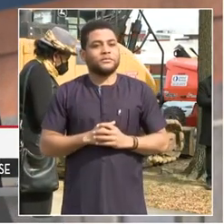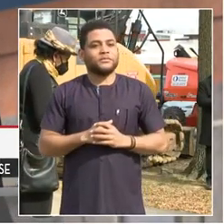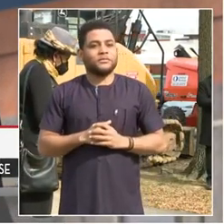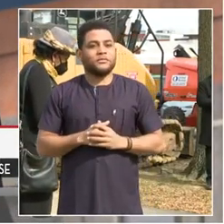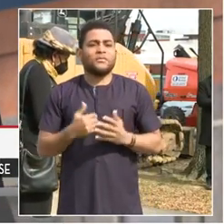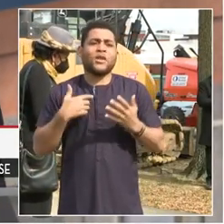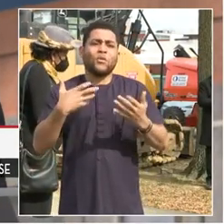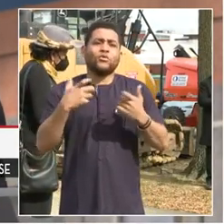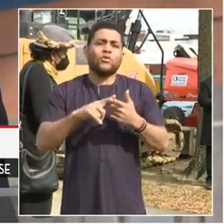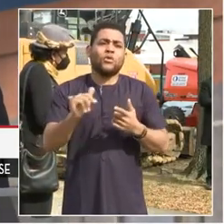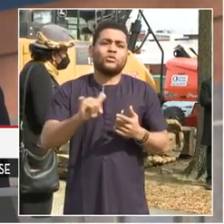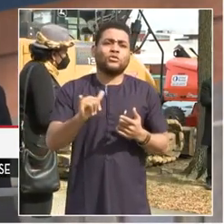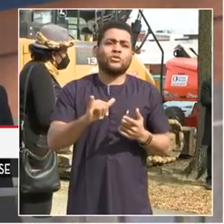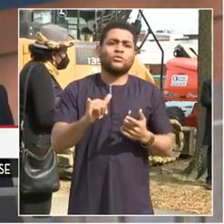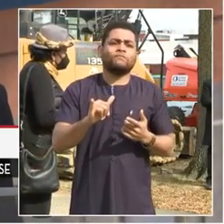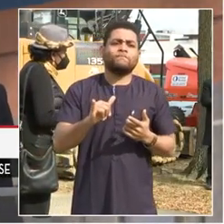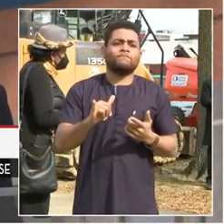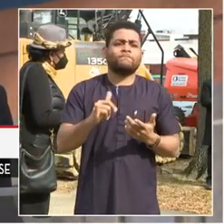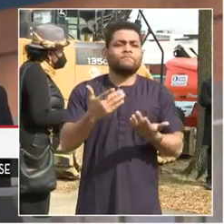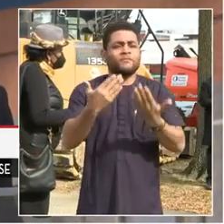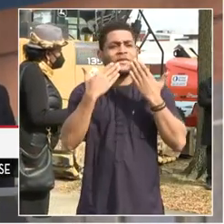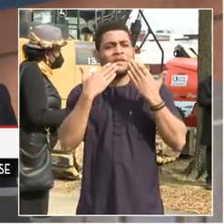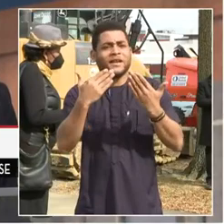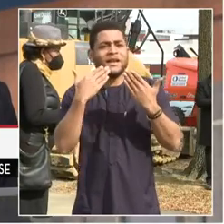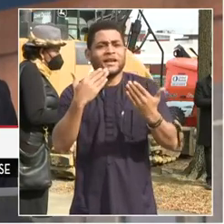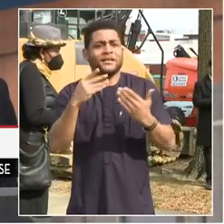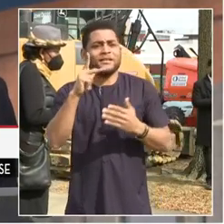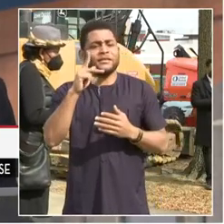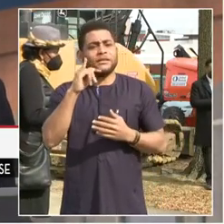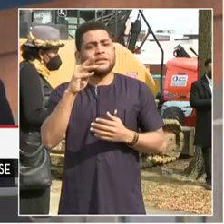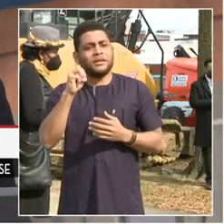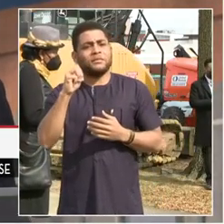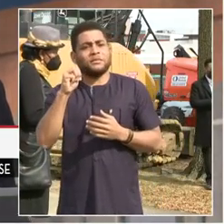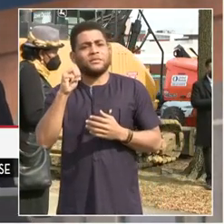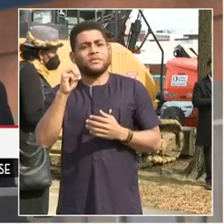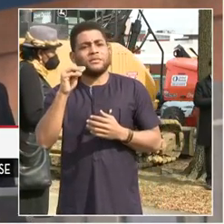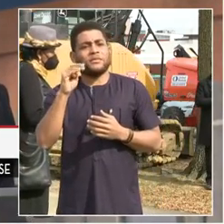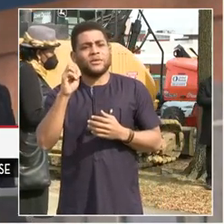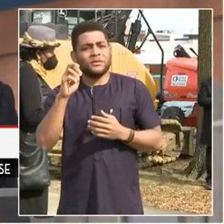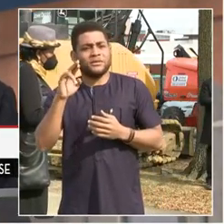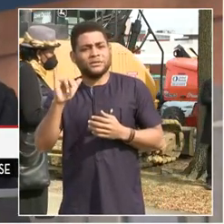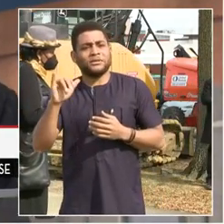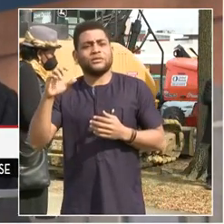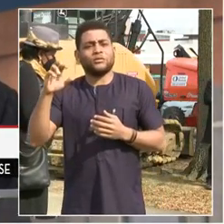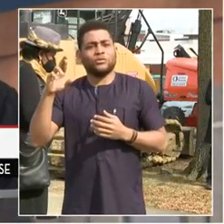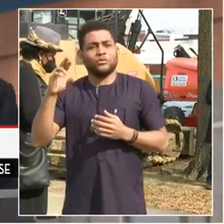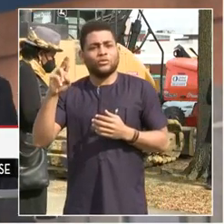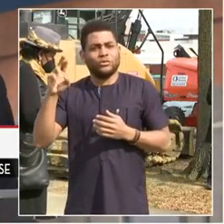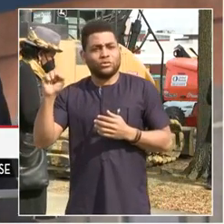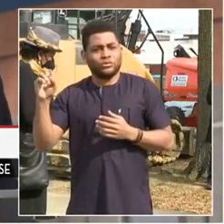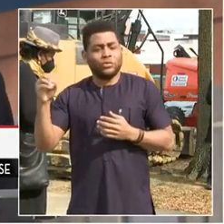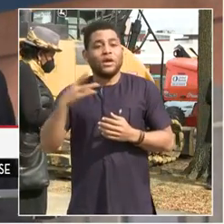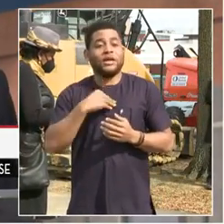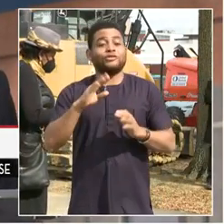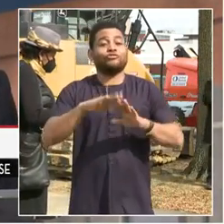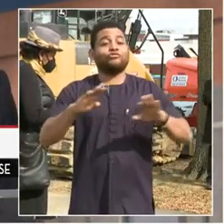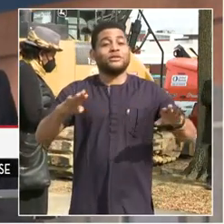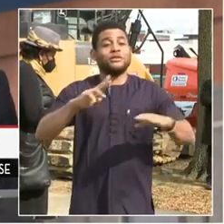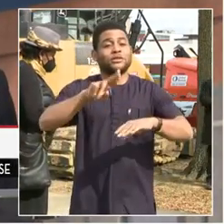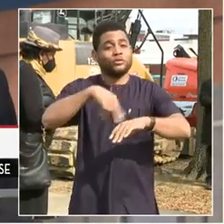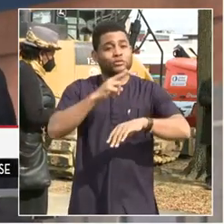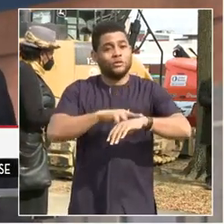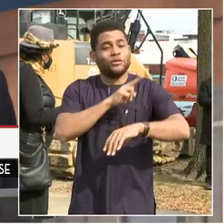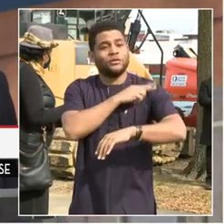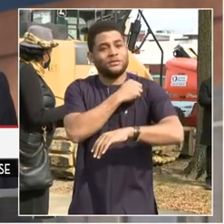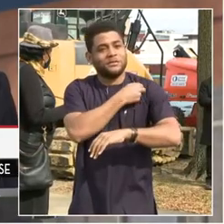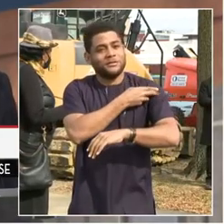to express thanks to Kim Russo and to Children's National Hospital, led